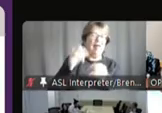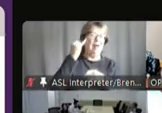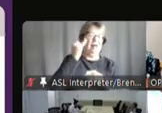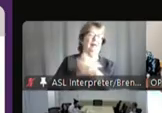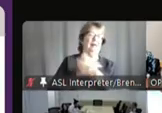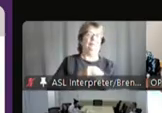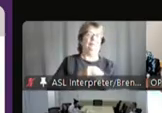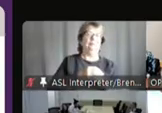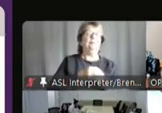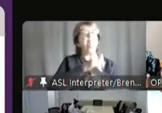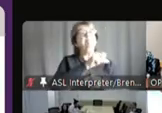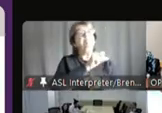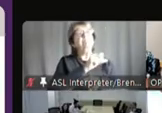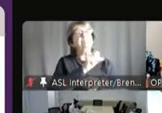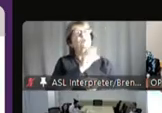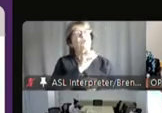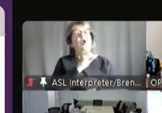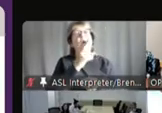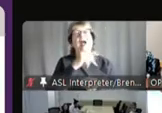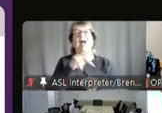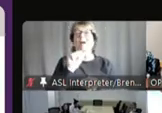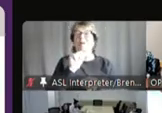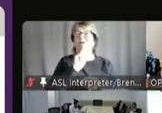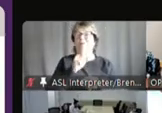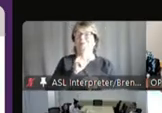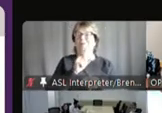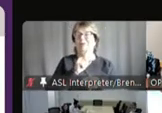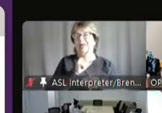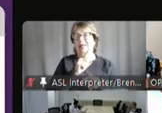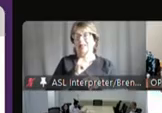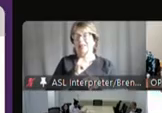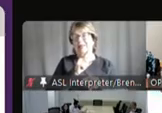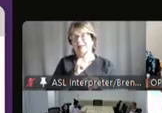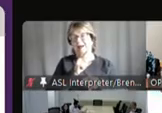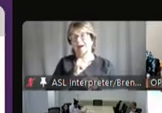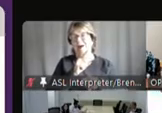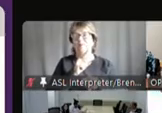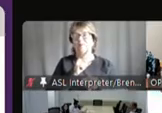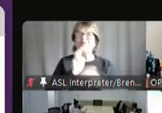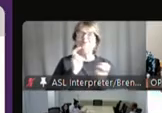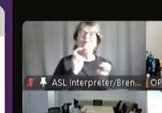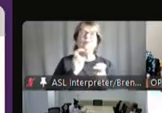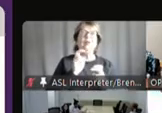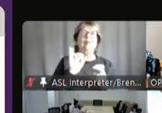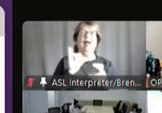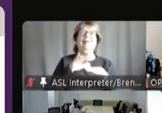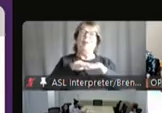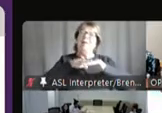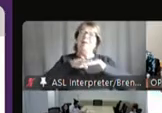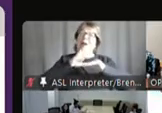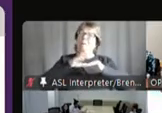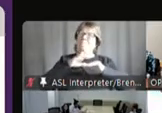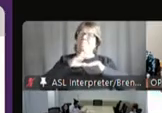Yeah, so HIPAA is really a floor. It's really like the minimum